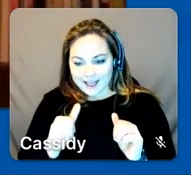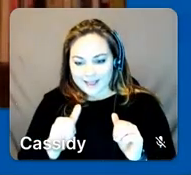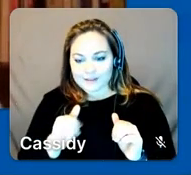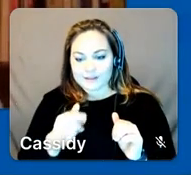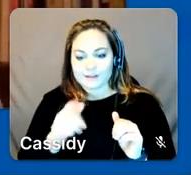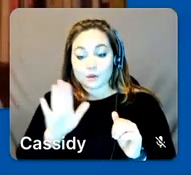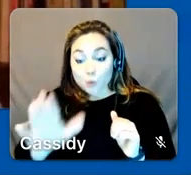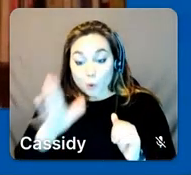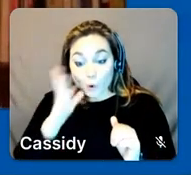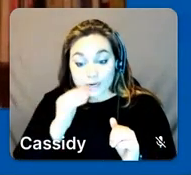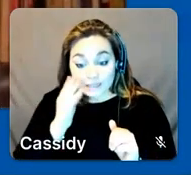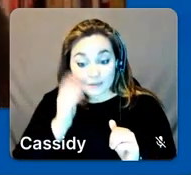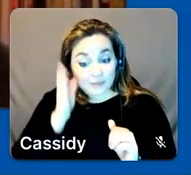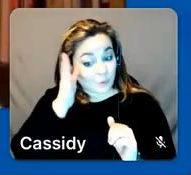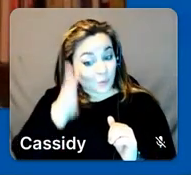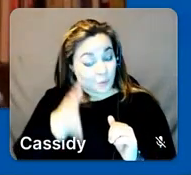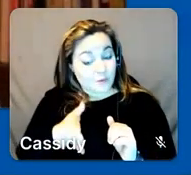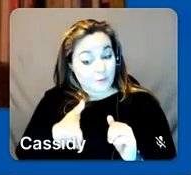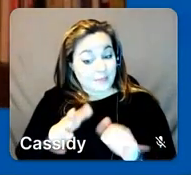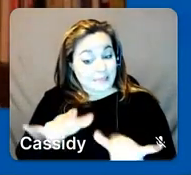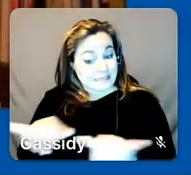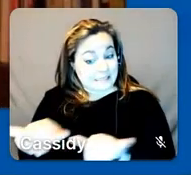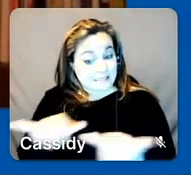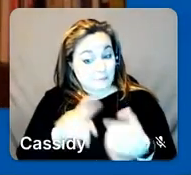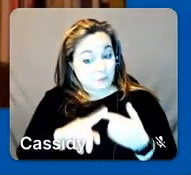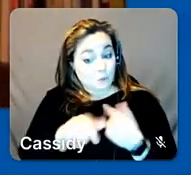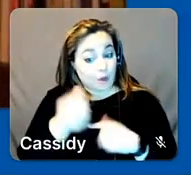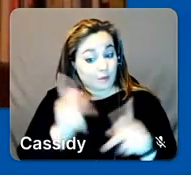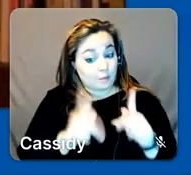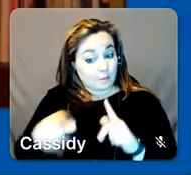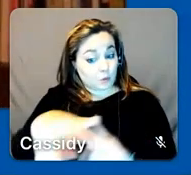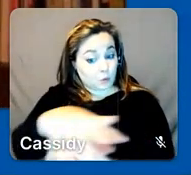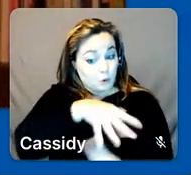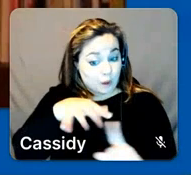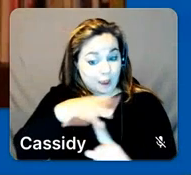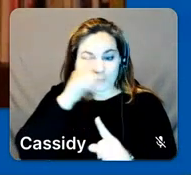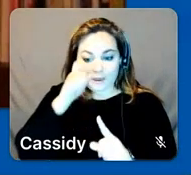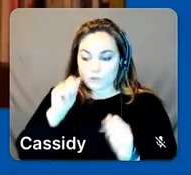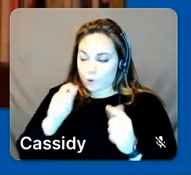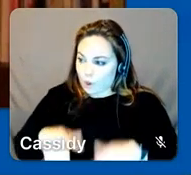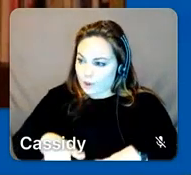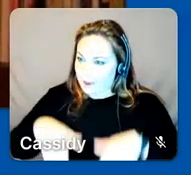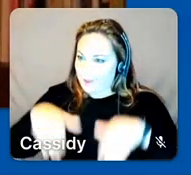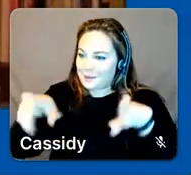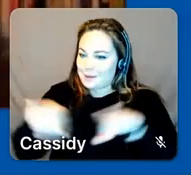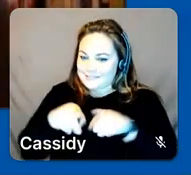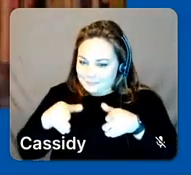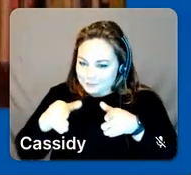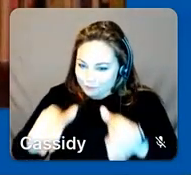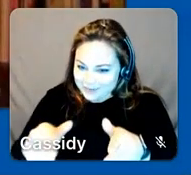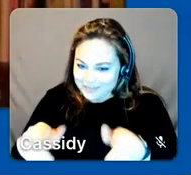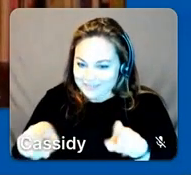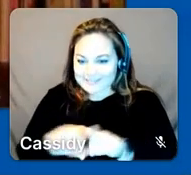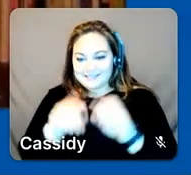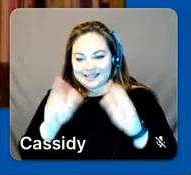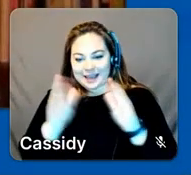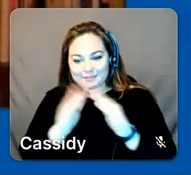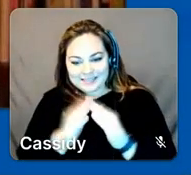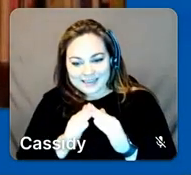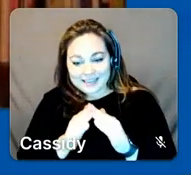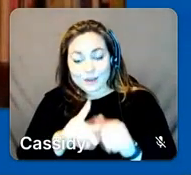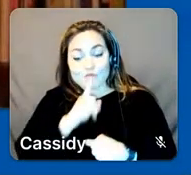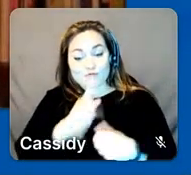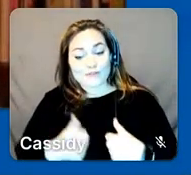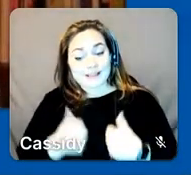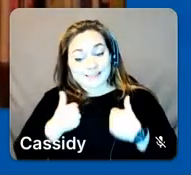is going to be pretty similar to the other people that you're around, because you're all coming up like on the same block, in the same city. And in reality,